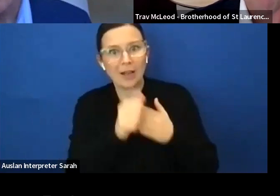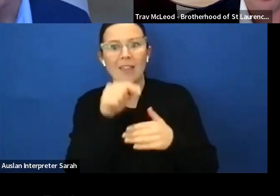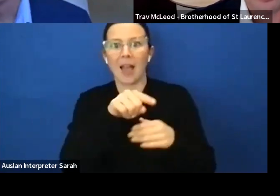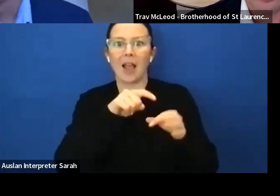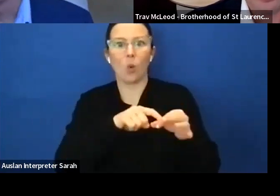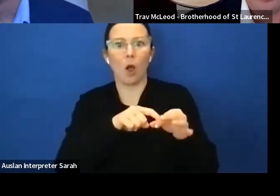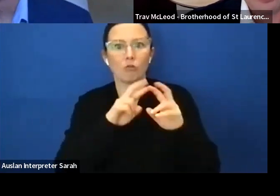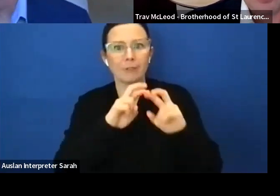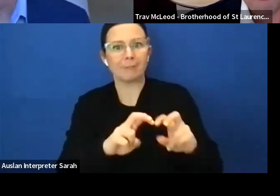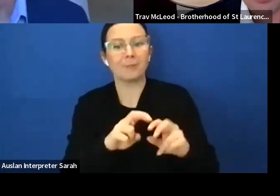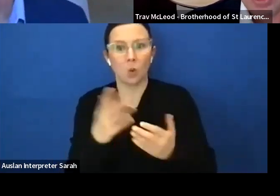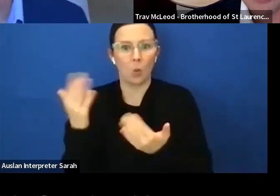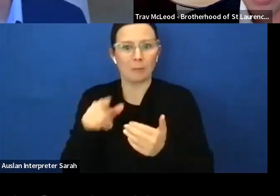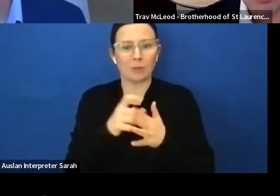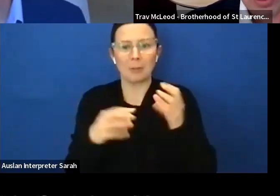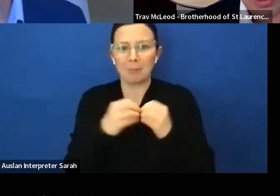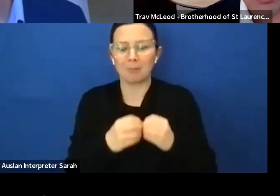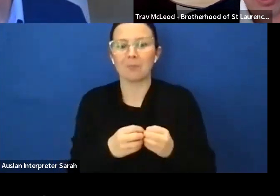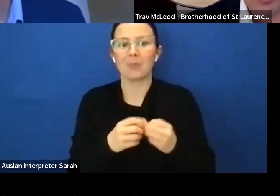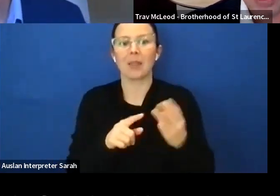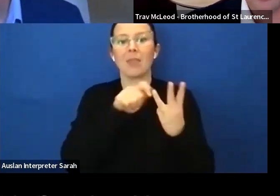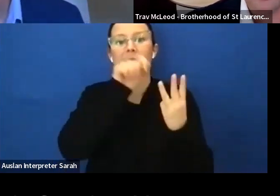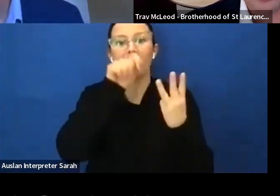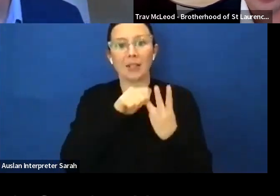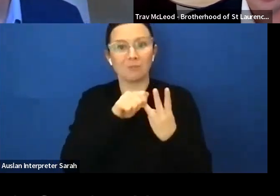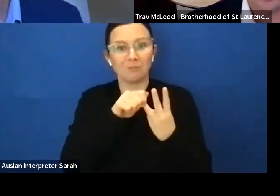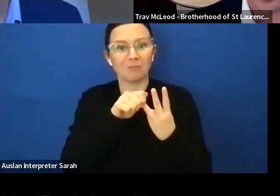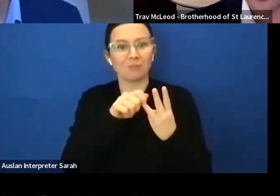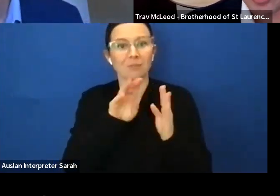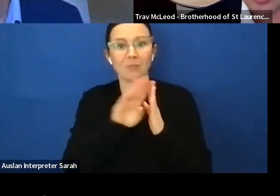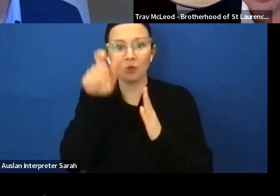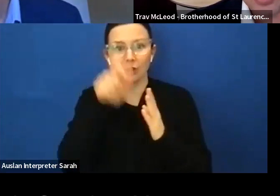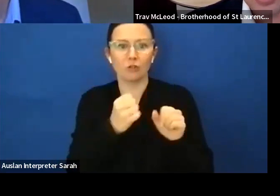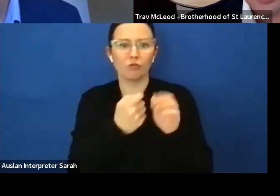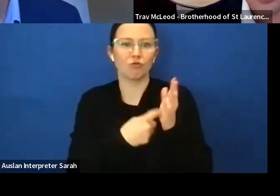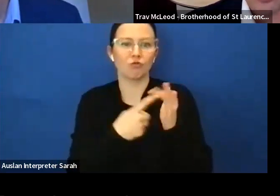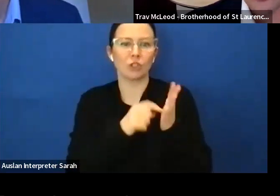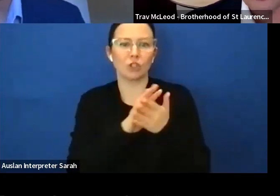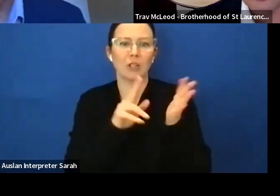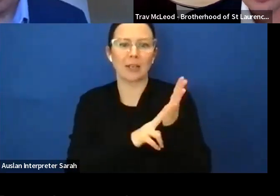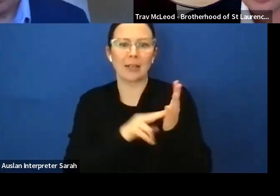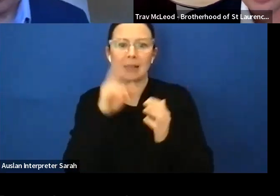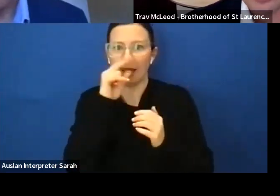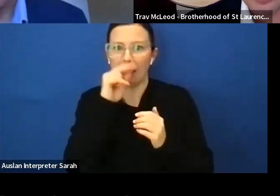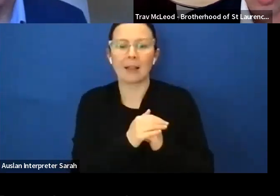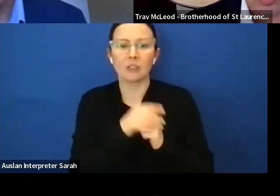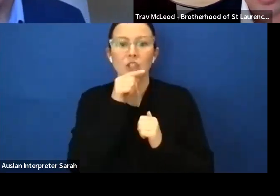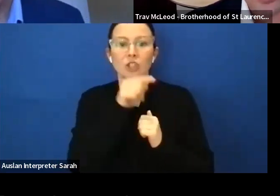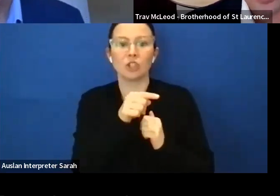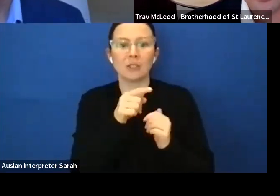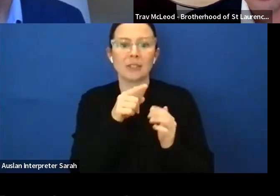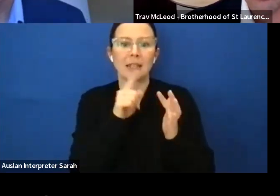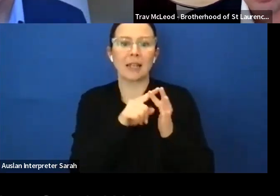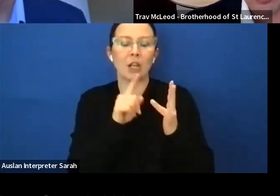Deb. And our third panellist is Gretchen Young. Gretchen is an